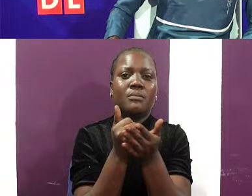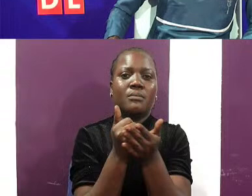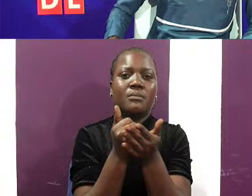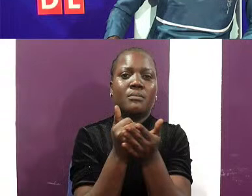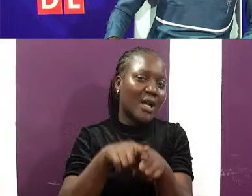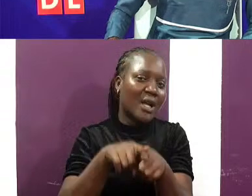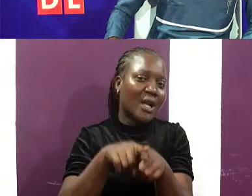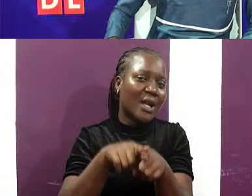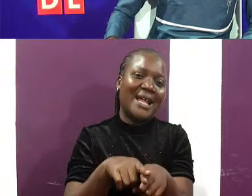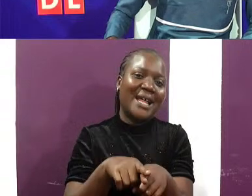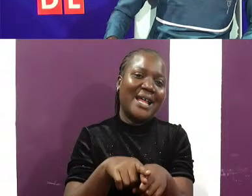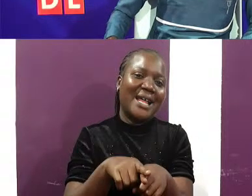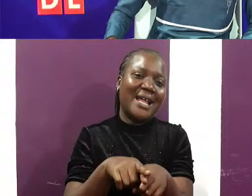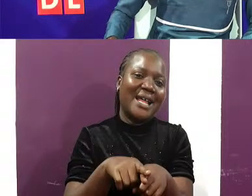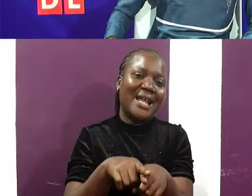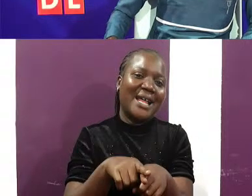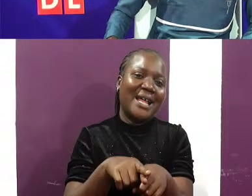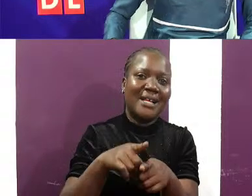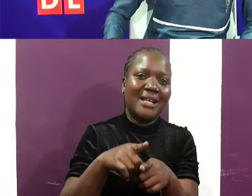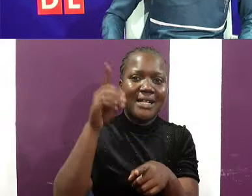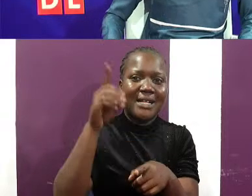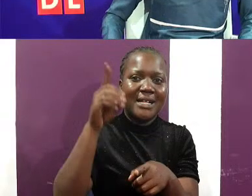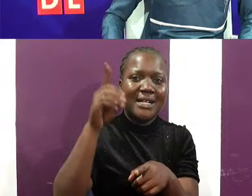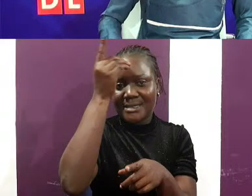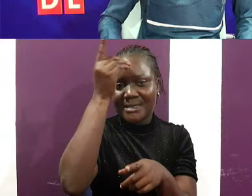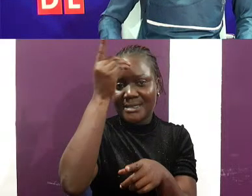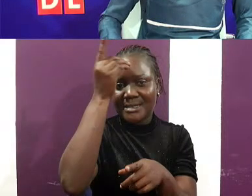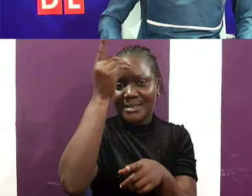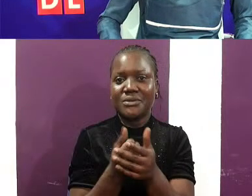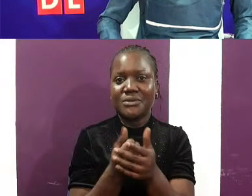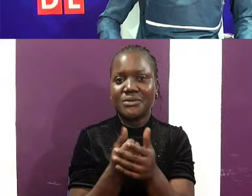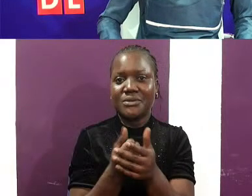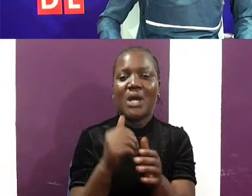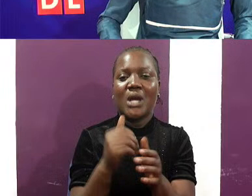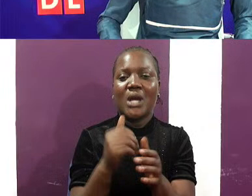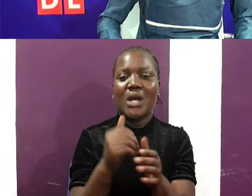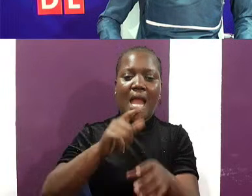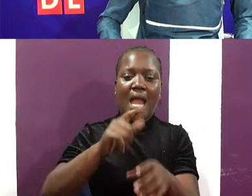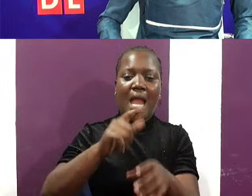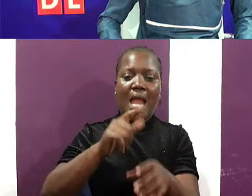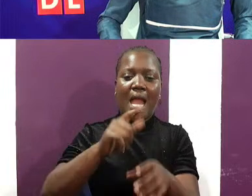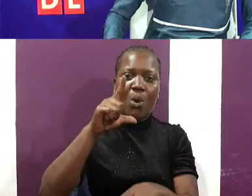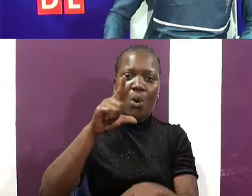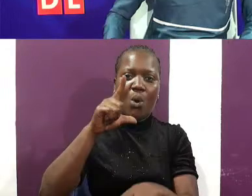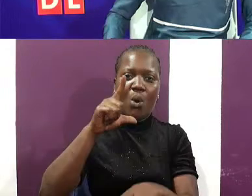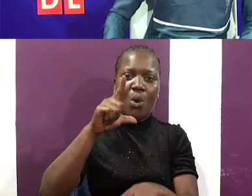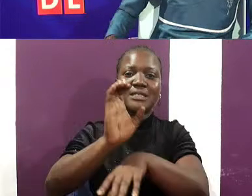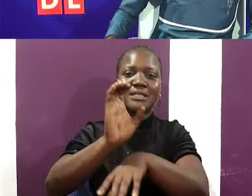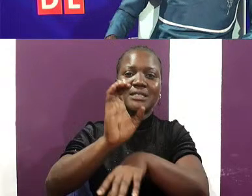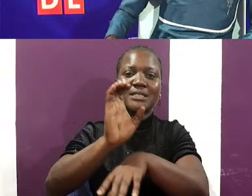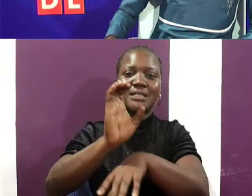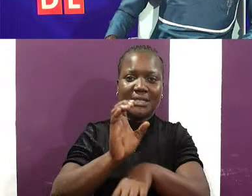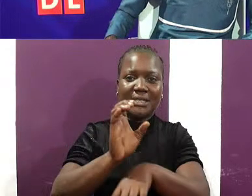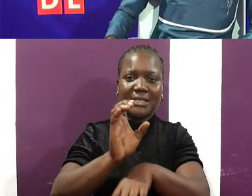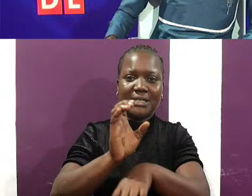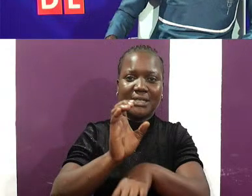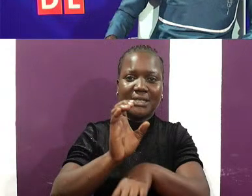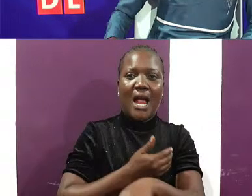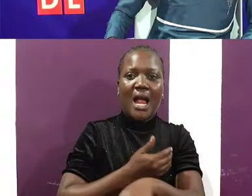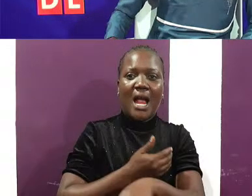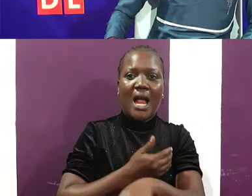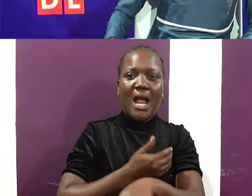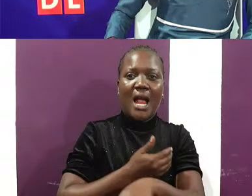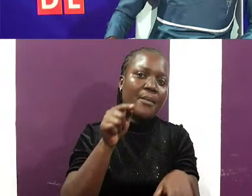brother Daniel Desire upon, or also so Ewo Ligon, Asafumu, Yenyaba Rachel Upuni ewo